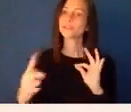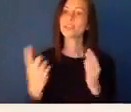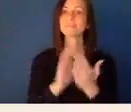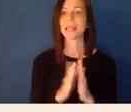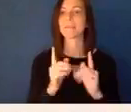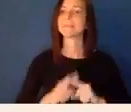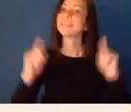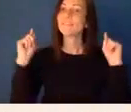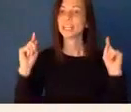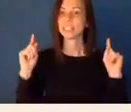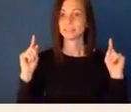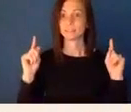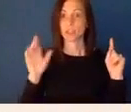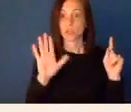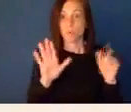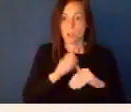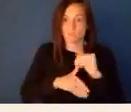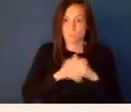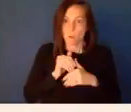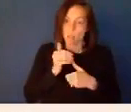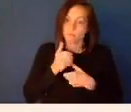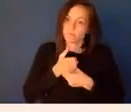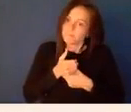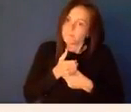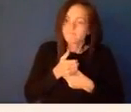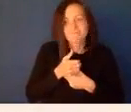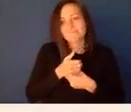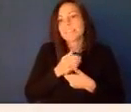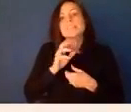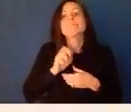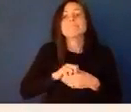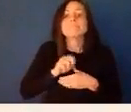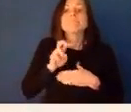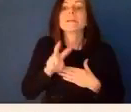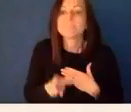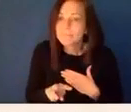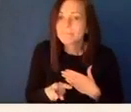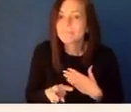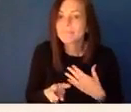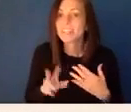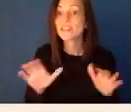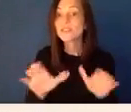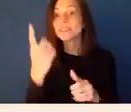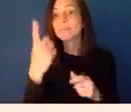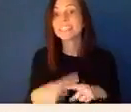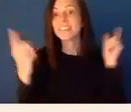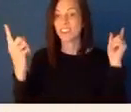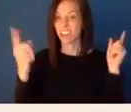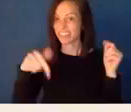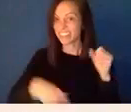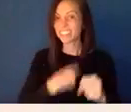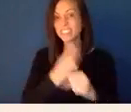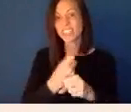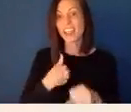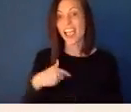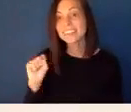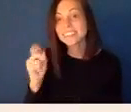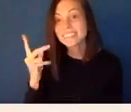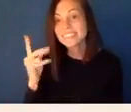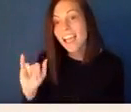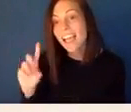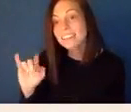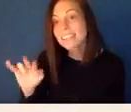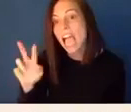comfort zone, do something totally different. I know this year I went skydiving for the first time. It was indoor